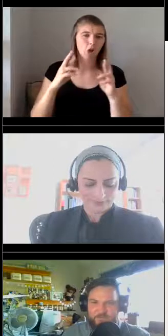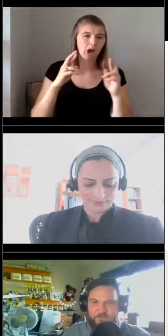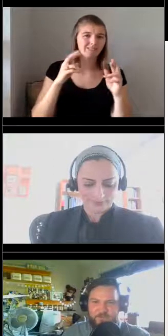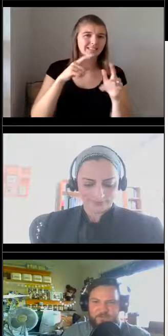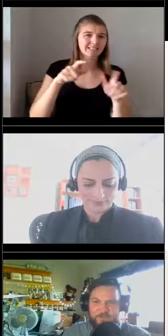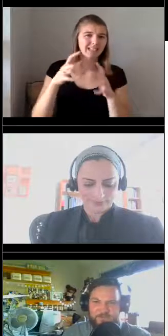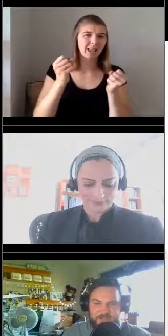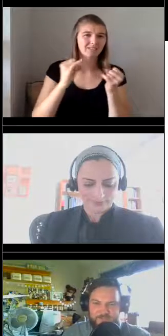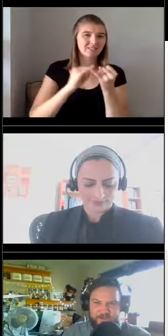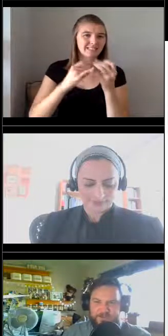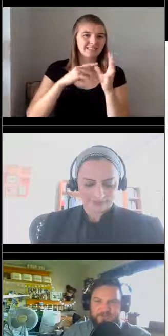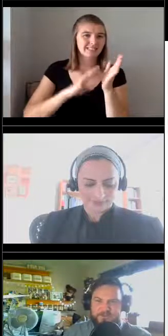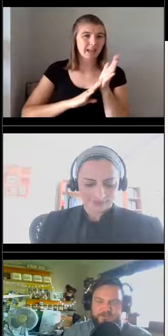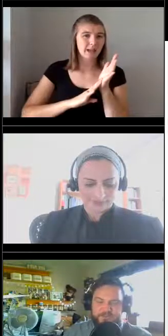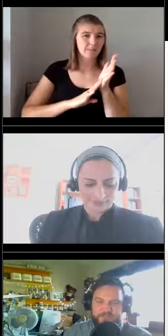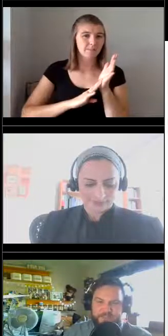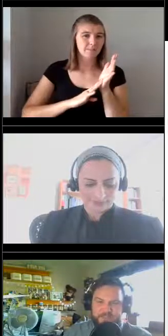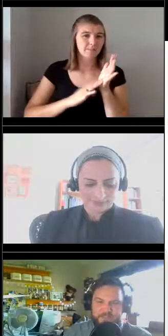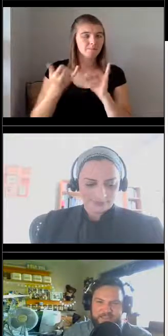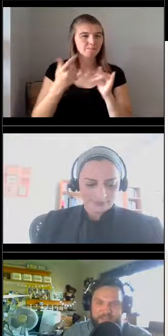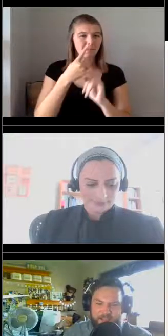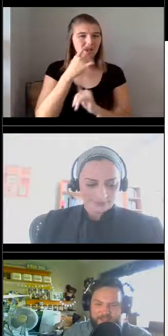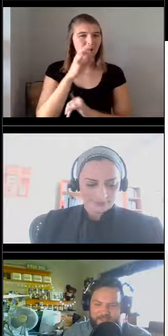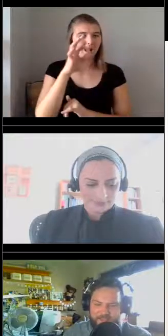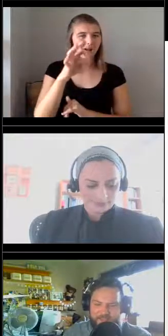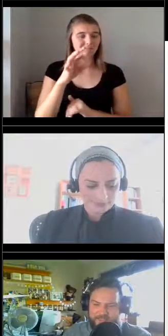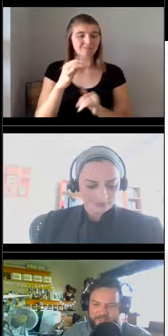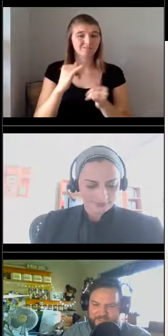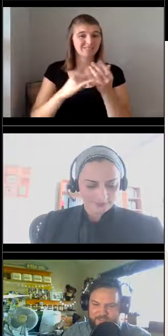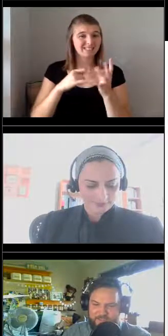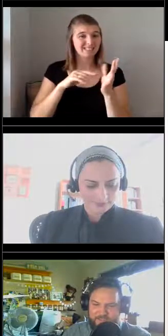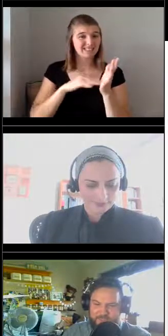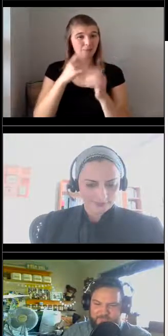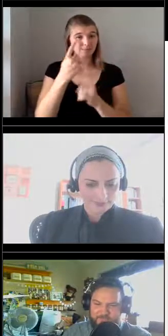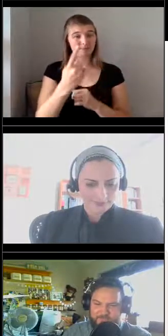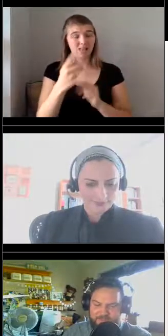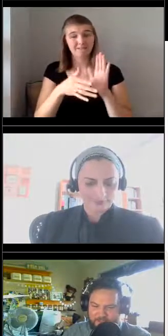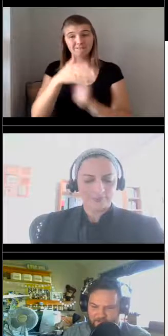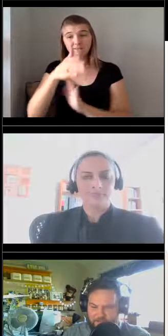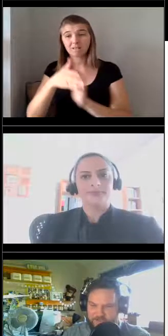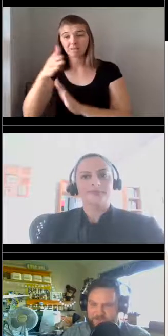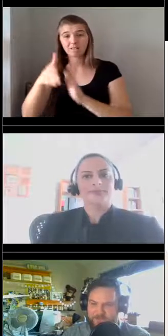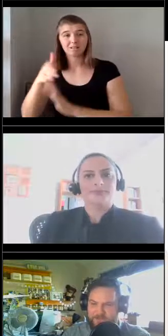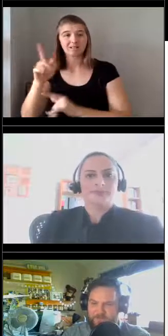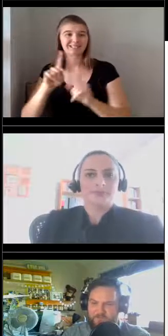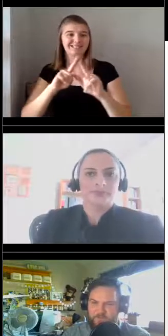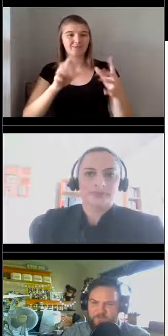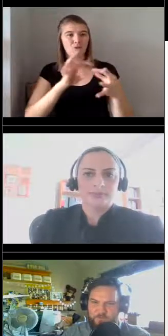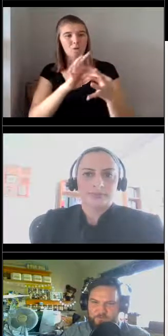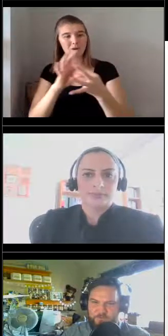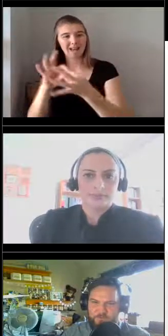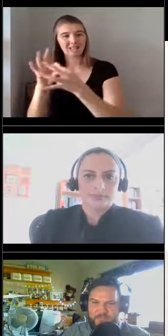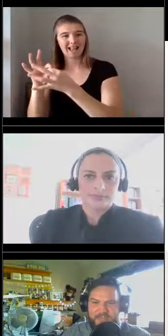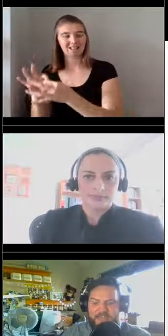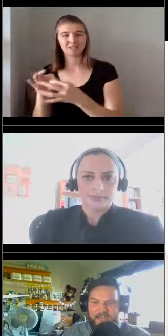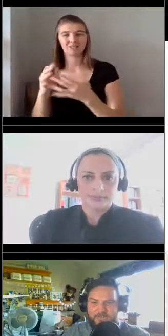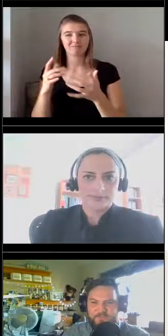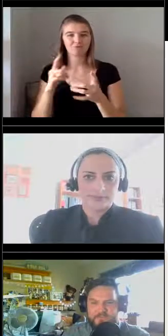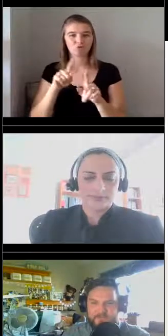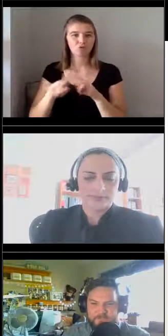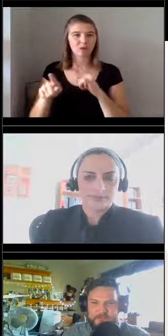clearly you go to different institutions, helping them to deal with their mental health issues and to find ways to cope with